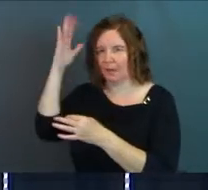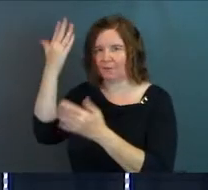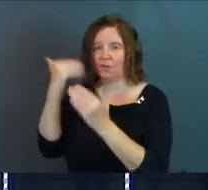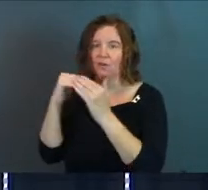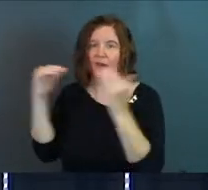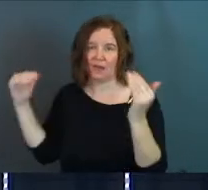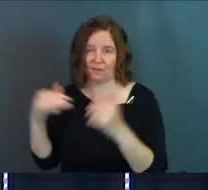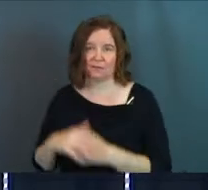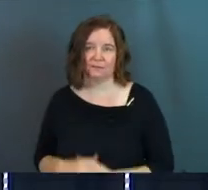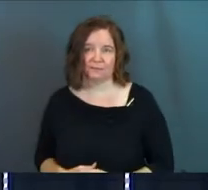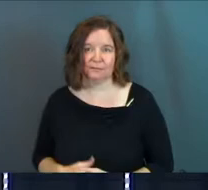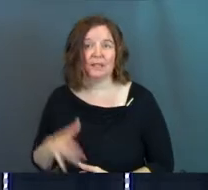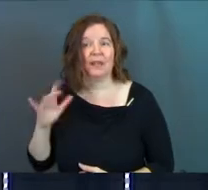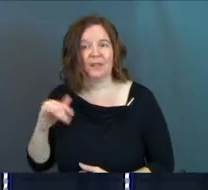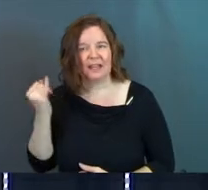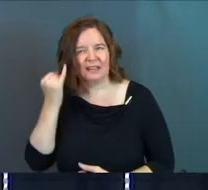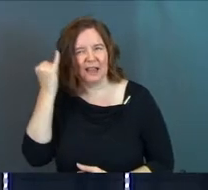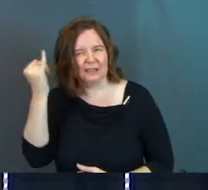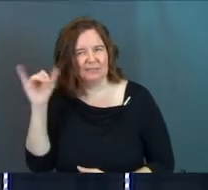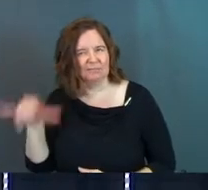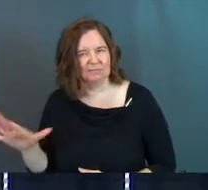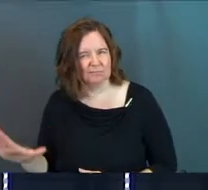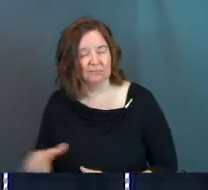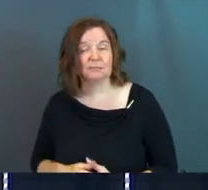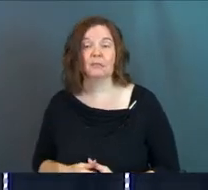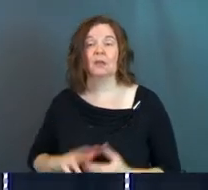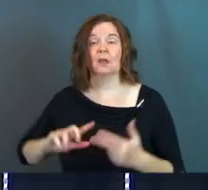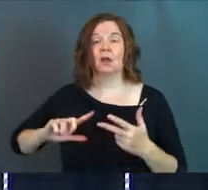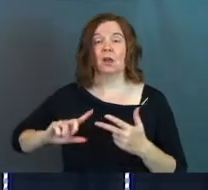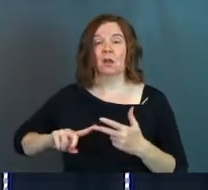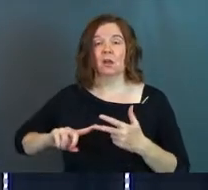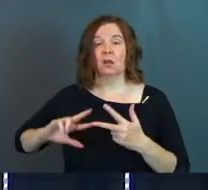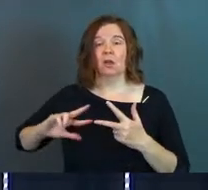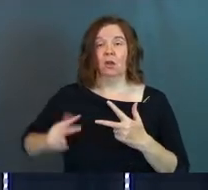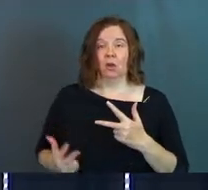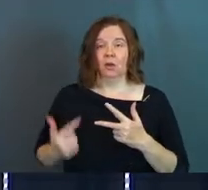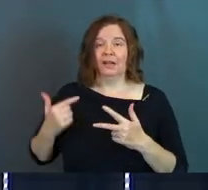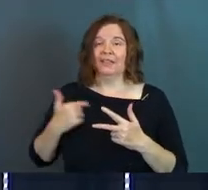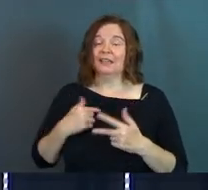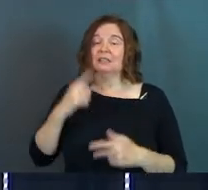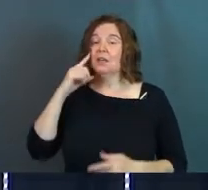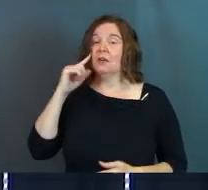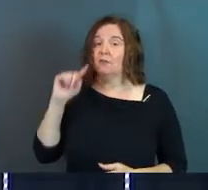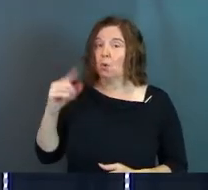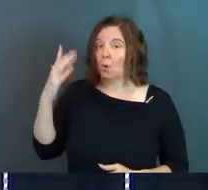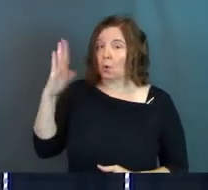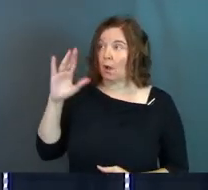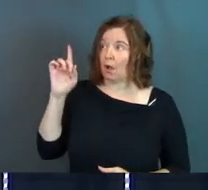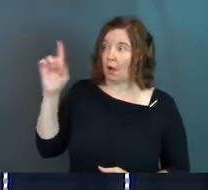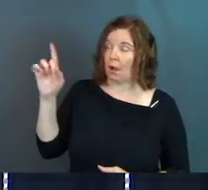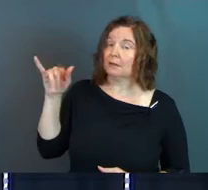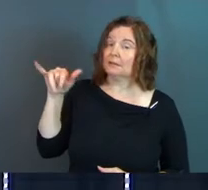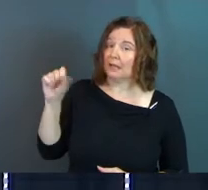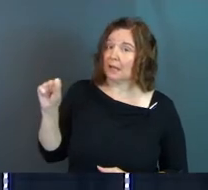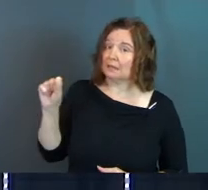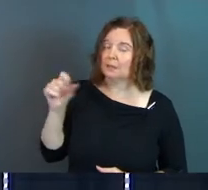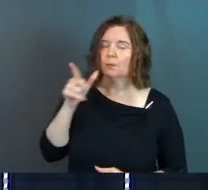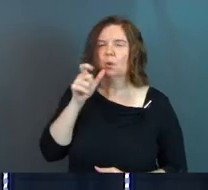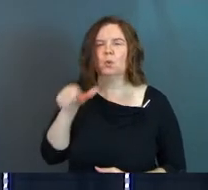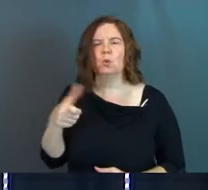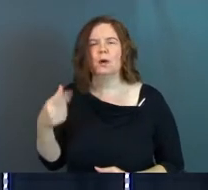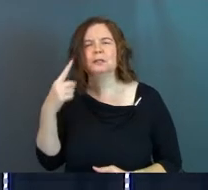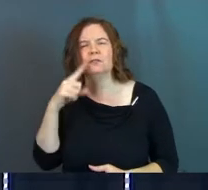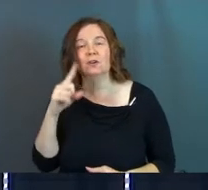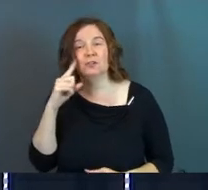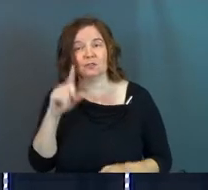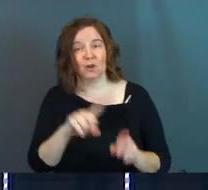heaven. That's the idea. The third piece about it is this is for God, sure, but who else is it for?